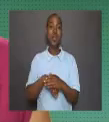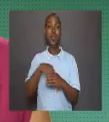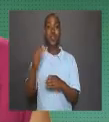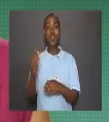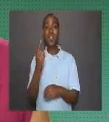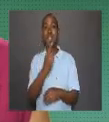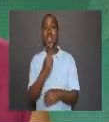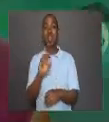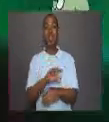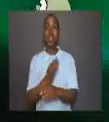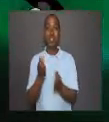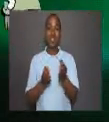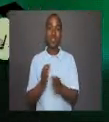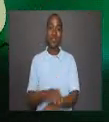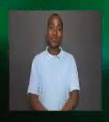each cell.